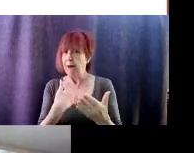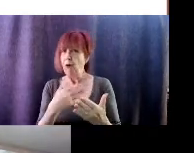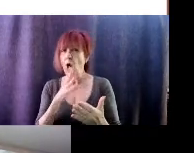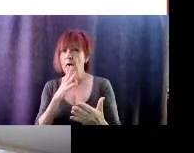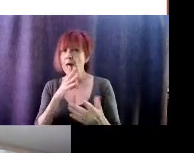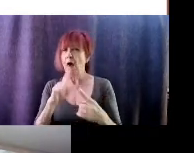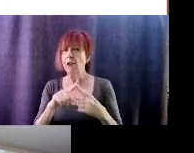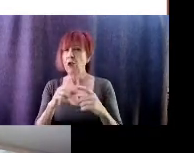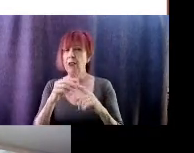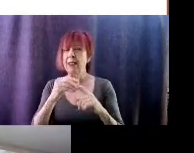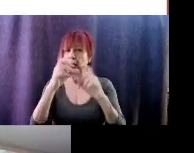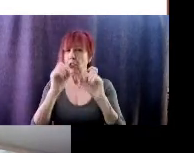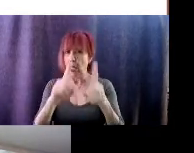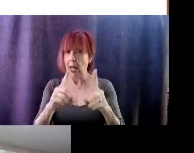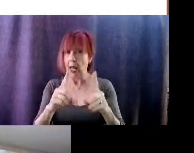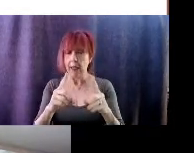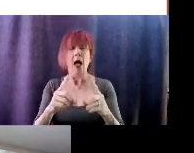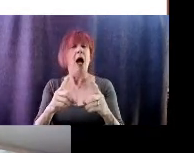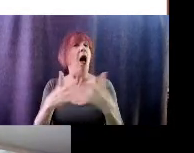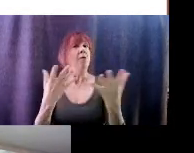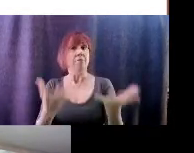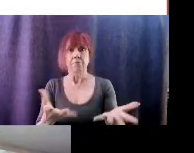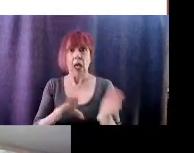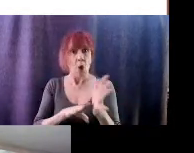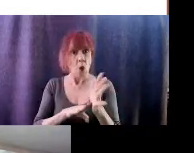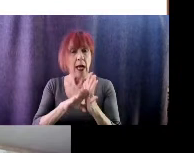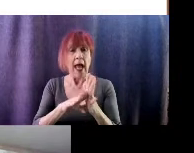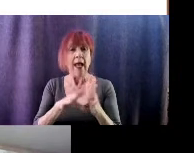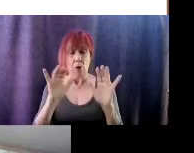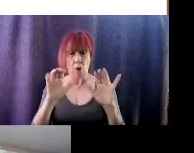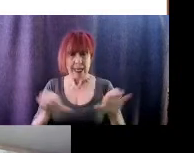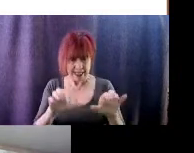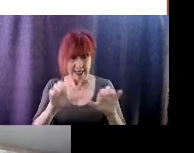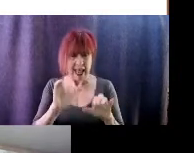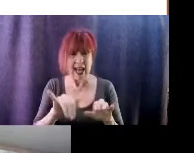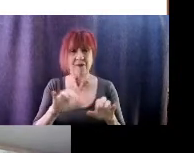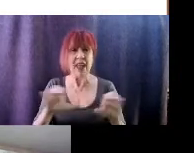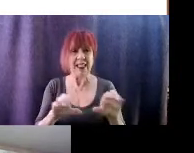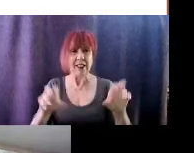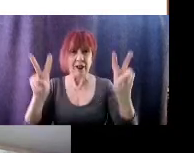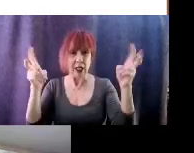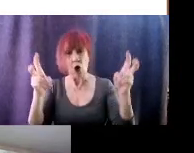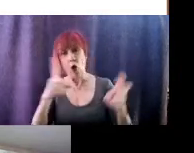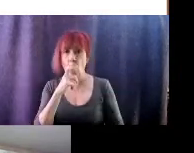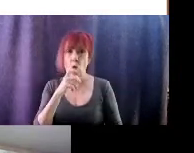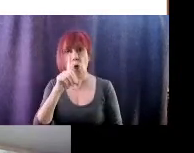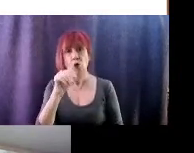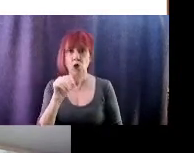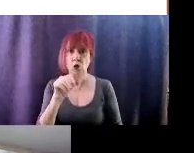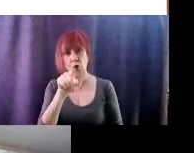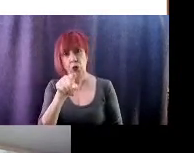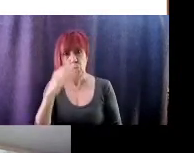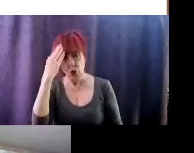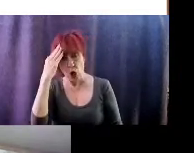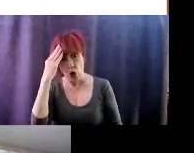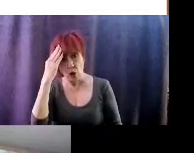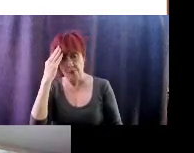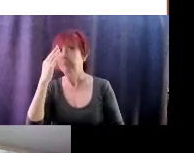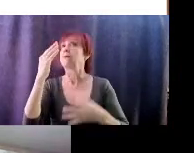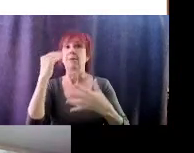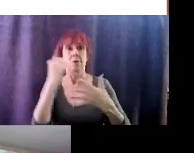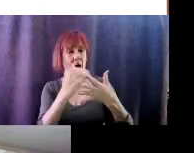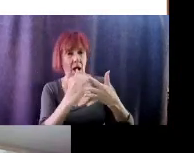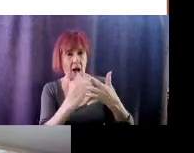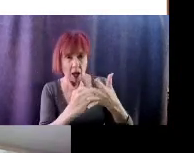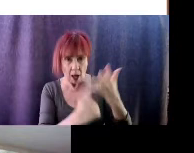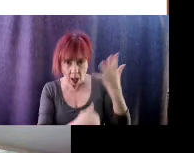the who do you know? And we developed a list and we were thinking about how can we cover the students going out? And the classroom aides, they jumped into